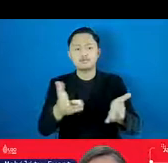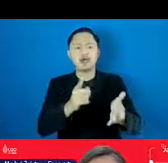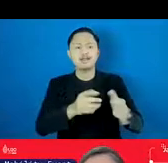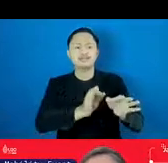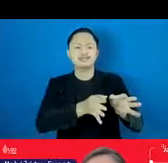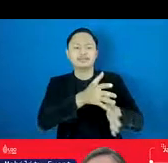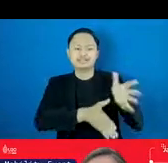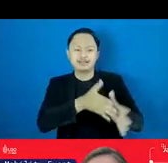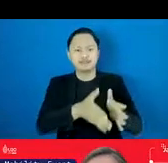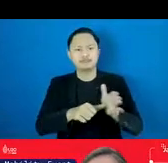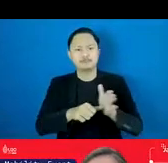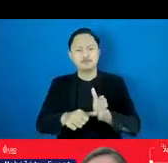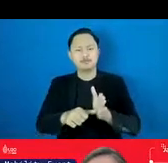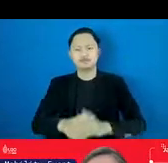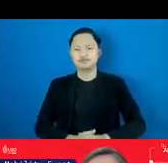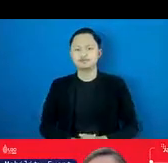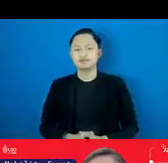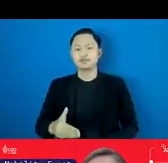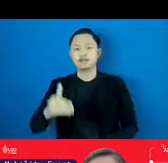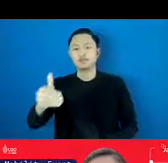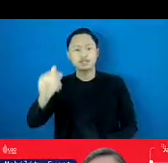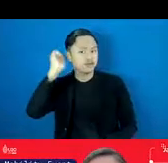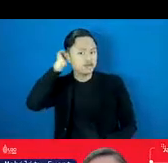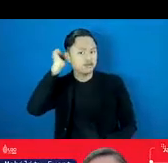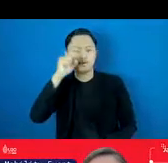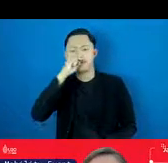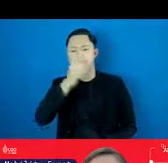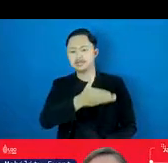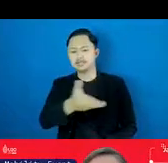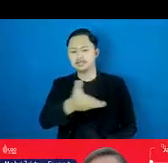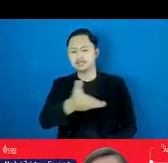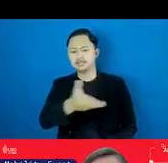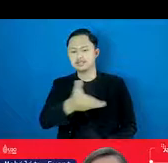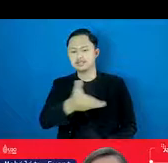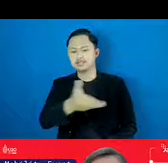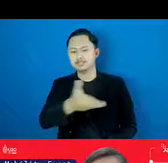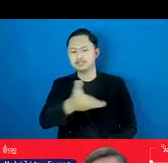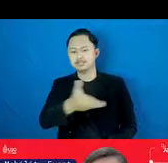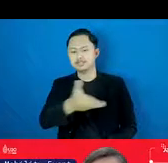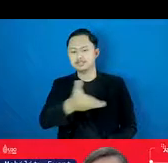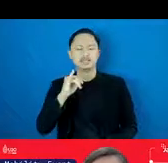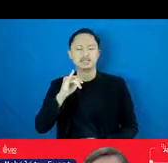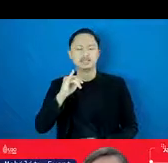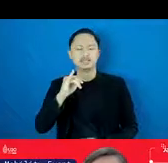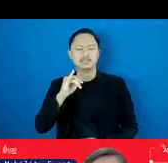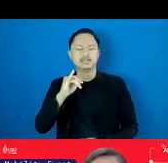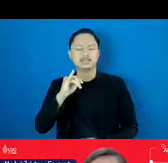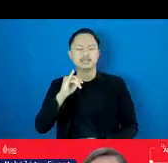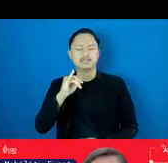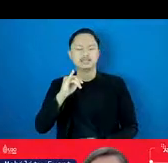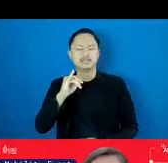morning. And next, ladies and gentlemen, this is the general or brief rundown of our event where we will